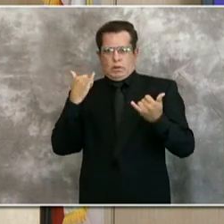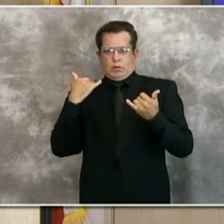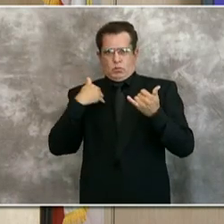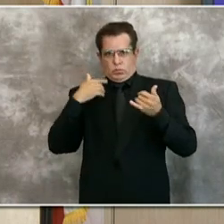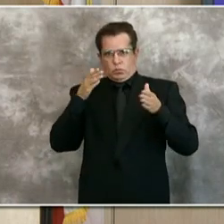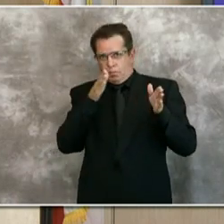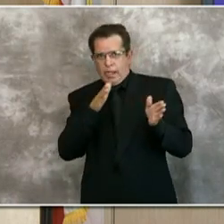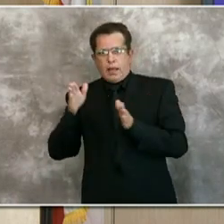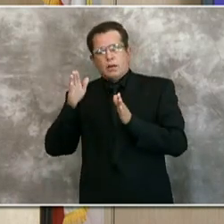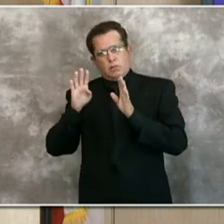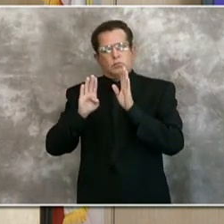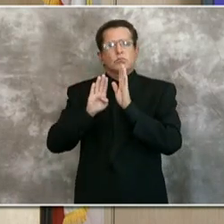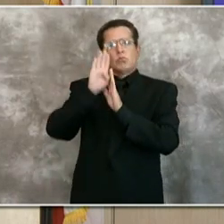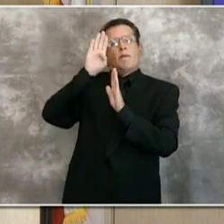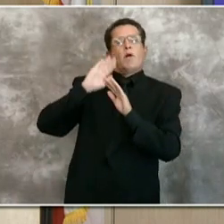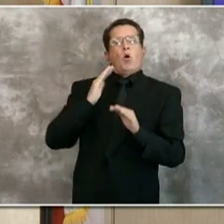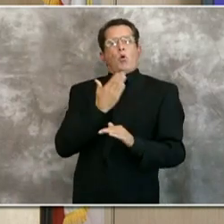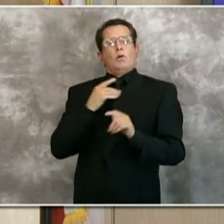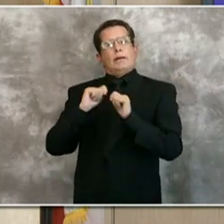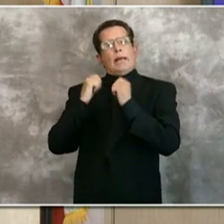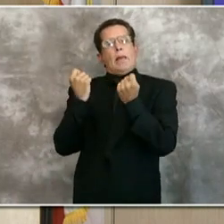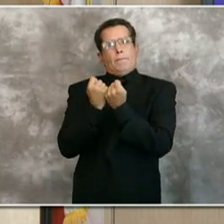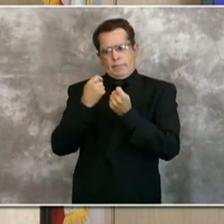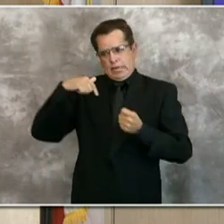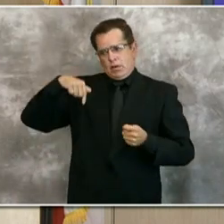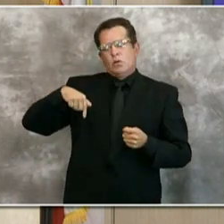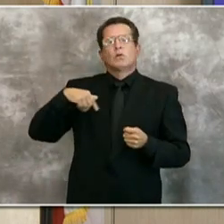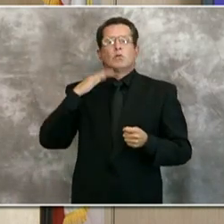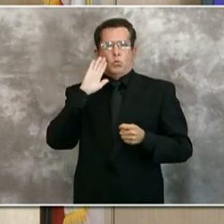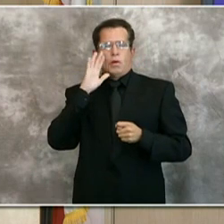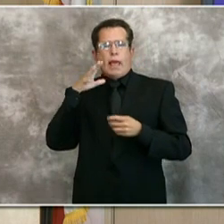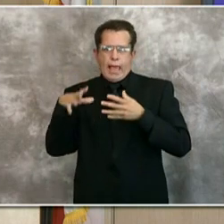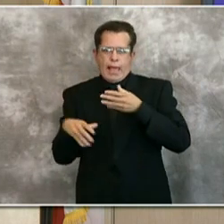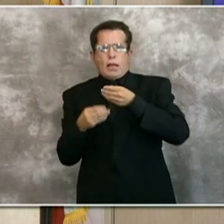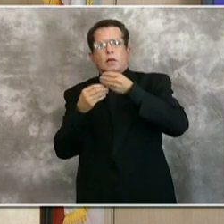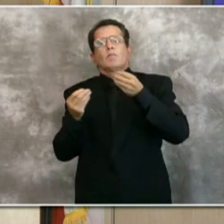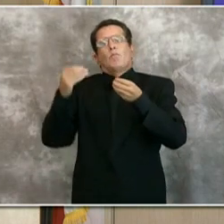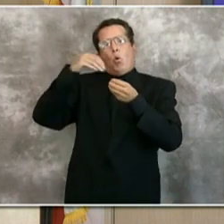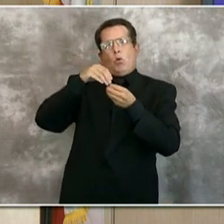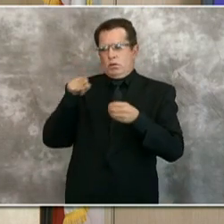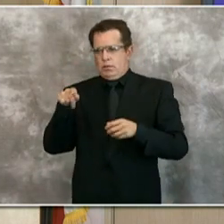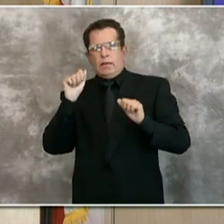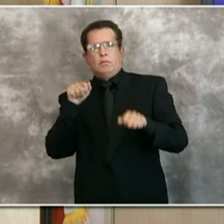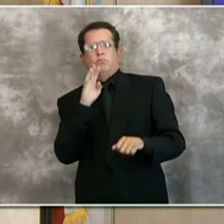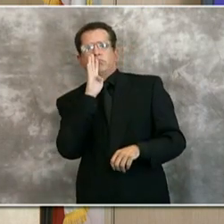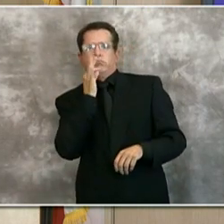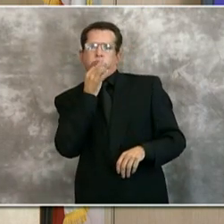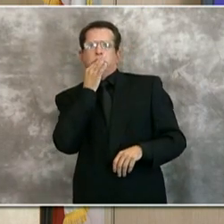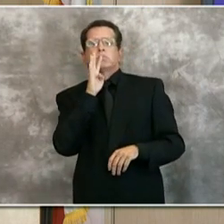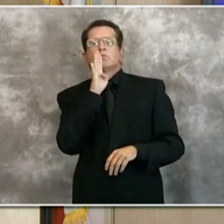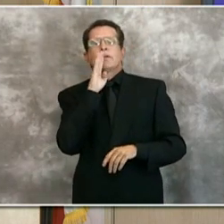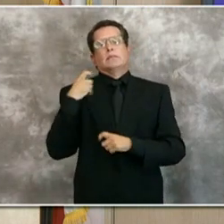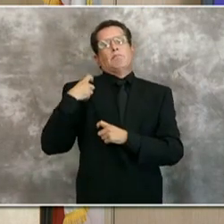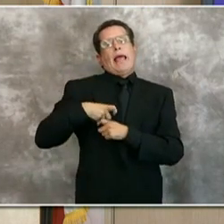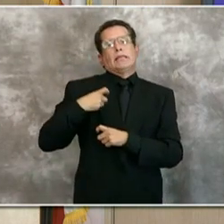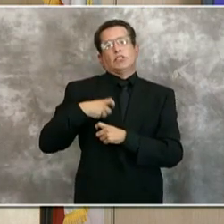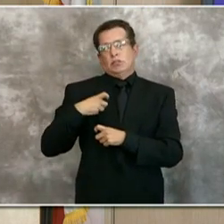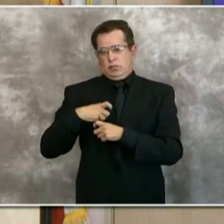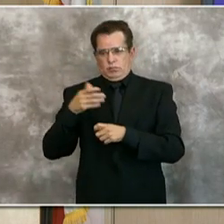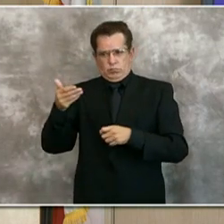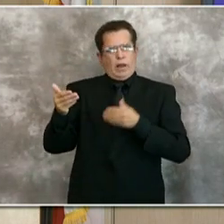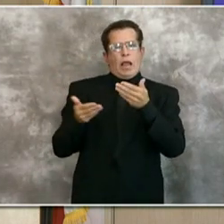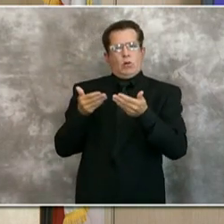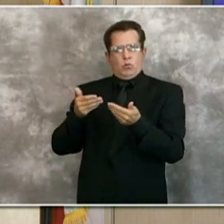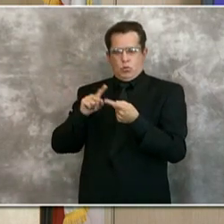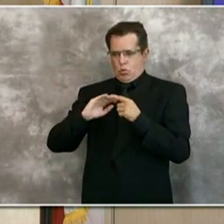our contact tracing teams, we add a significant number of Spanish-speaking and Latinos to